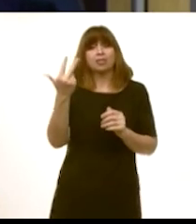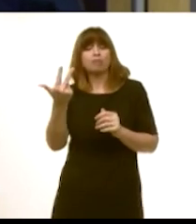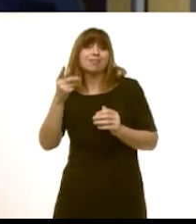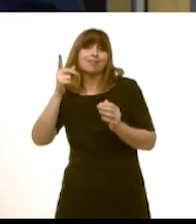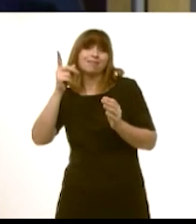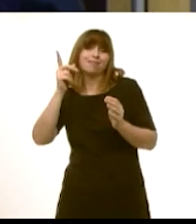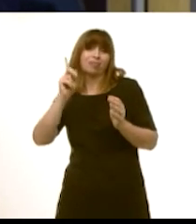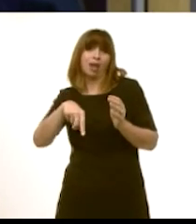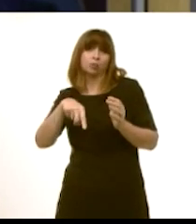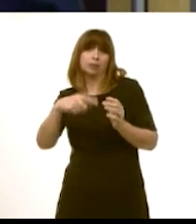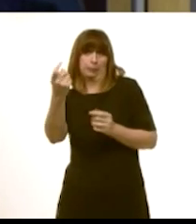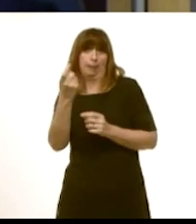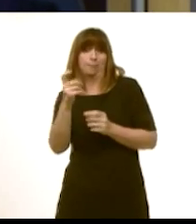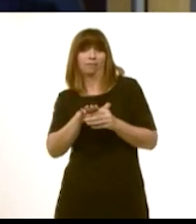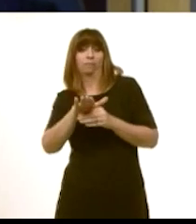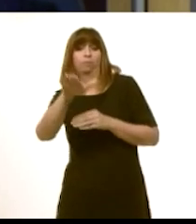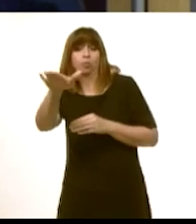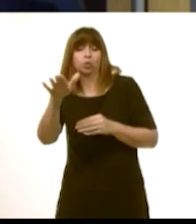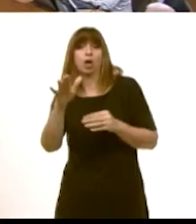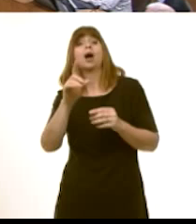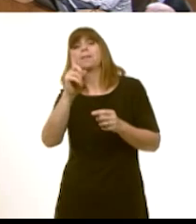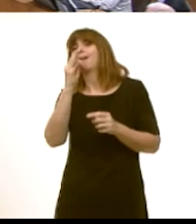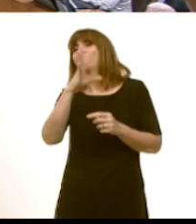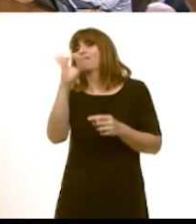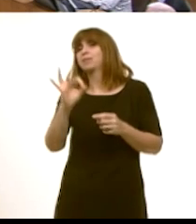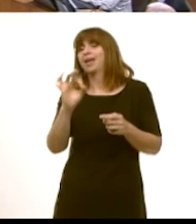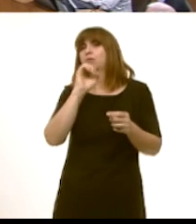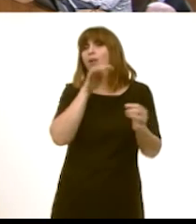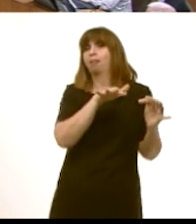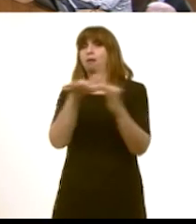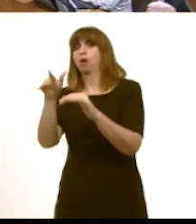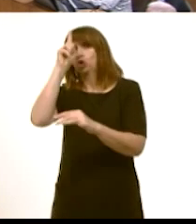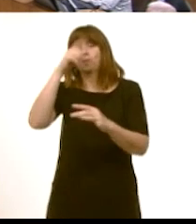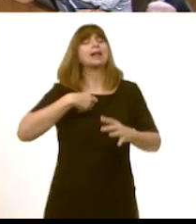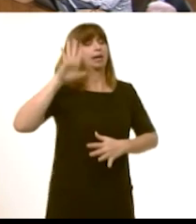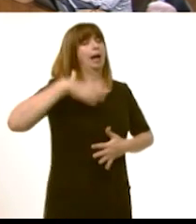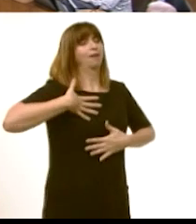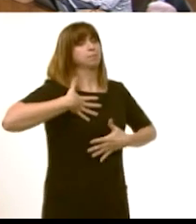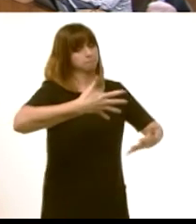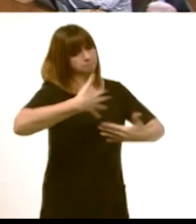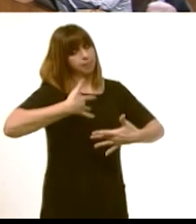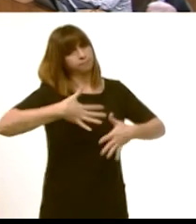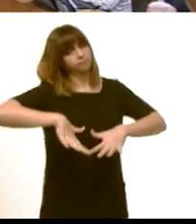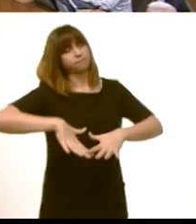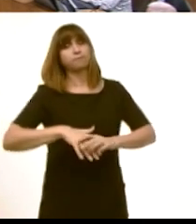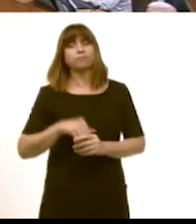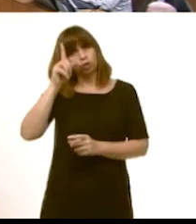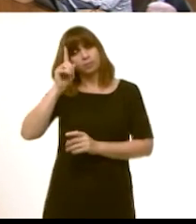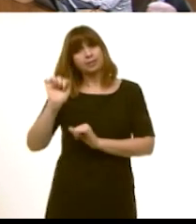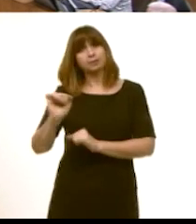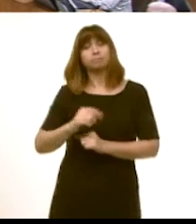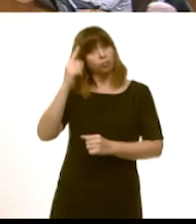that Swansea, in particular, and Wales should be taking more refugees? No, I think it's for local authorities to work together and